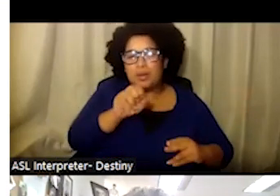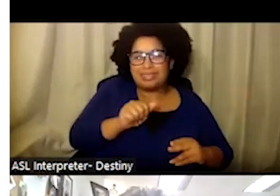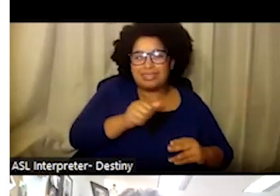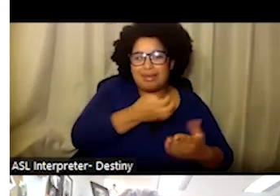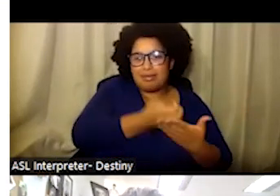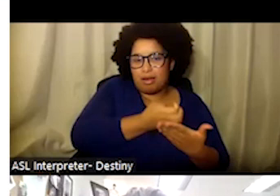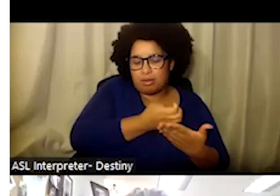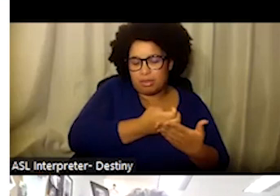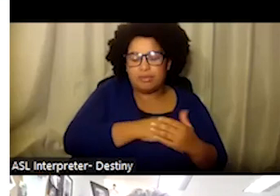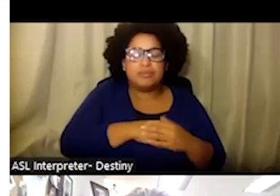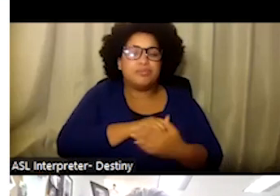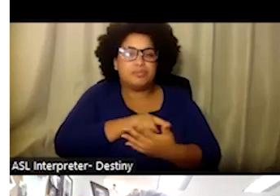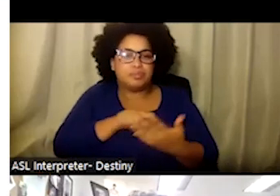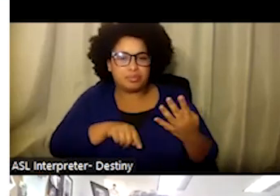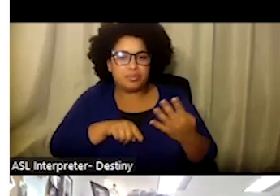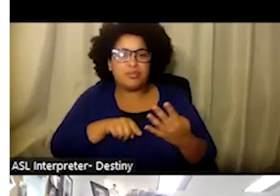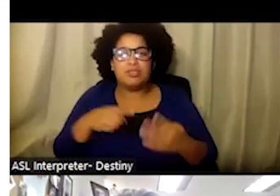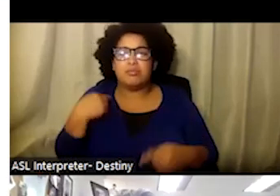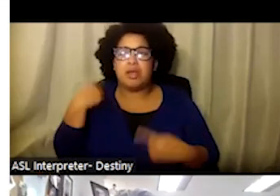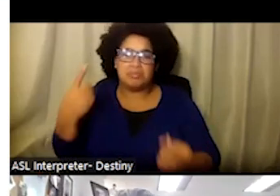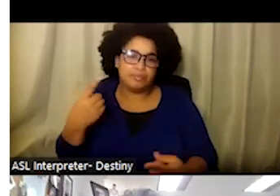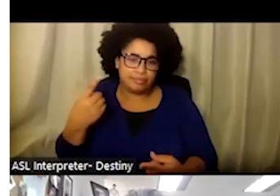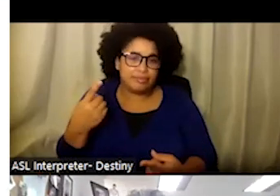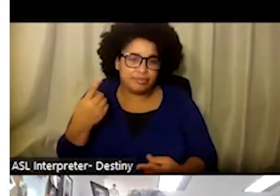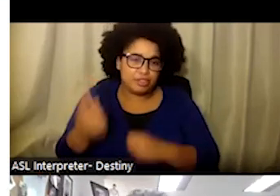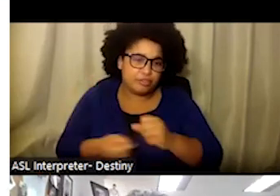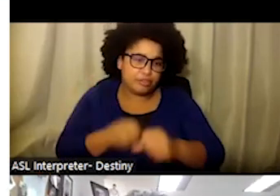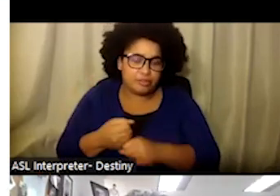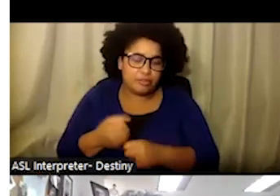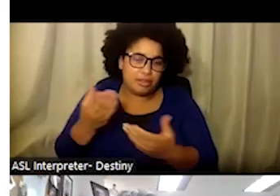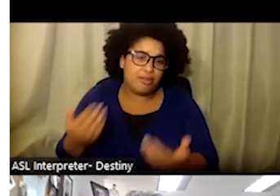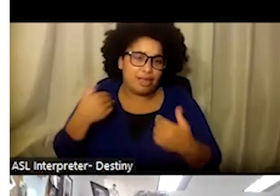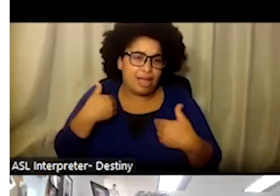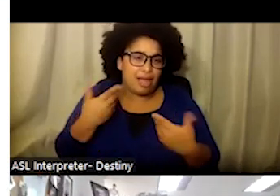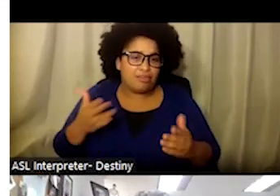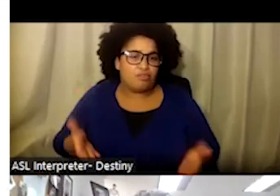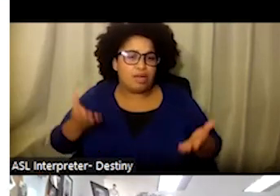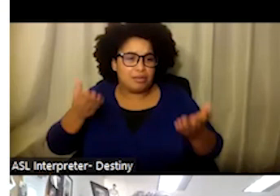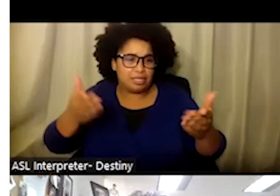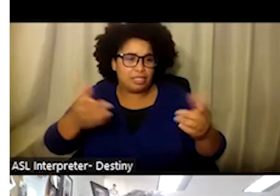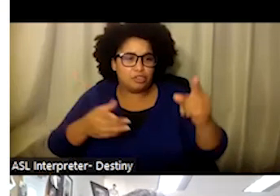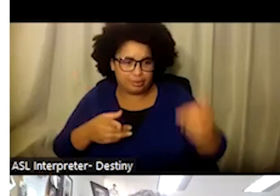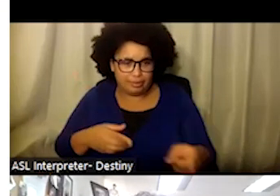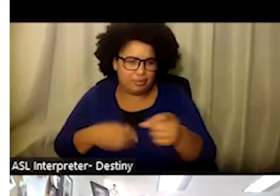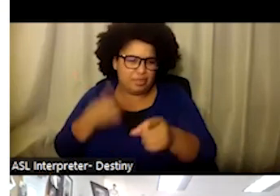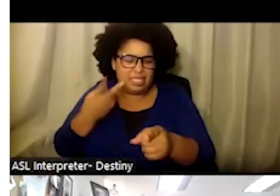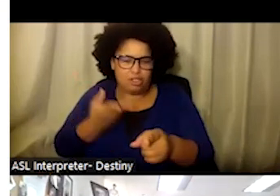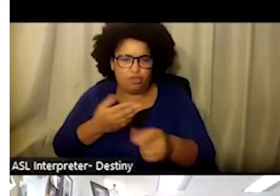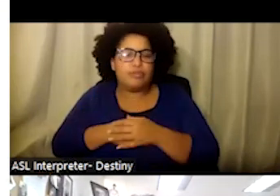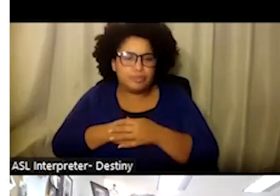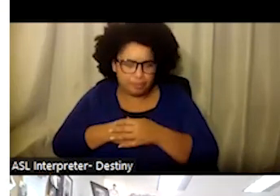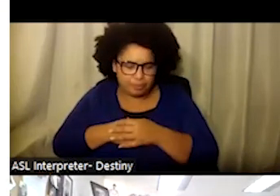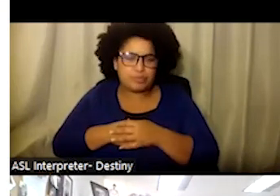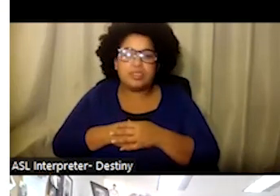And this has been around now for a few years, and they had these recommendations about the workforce. And